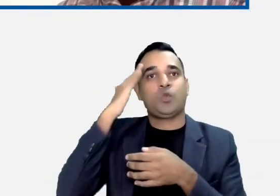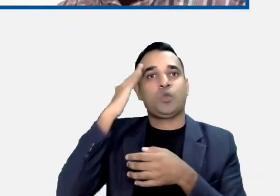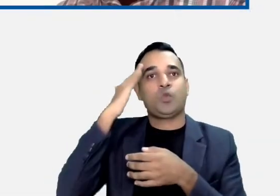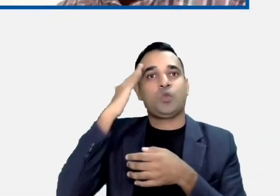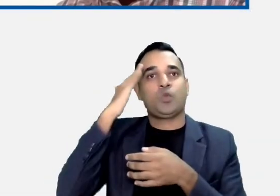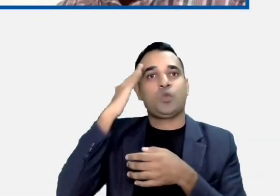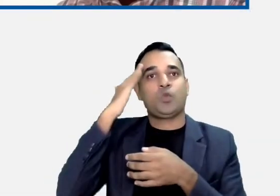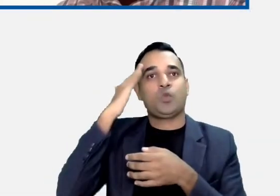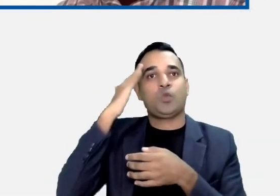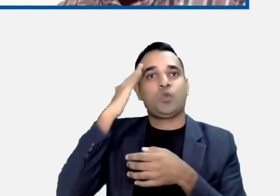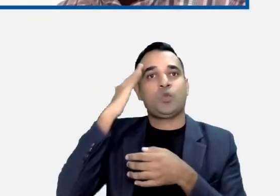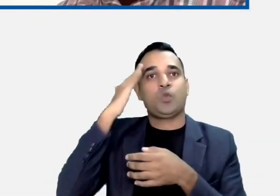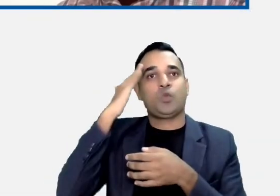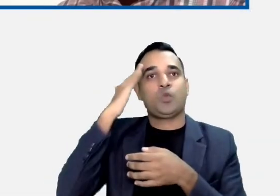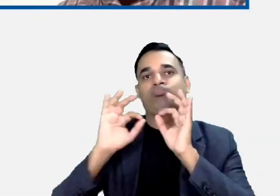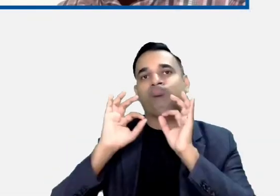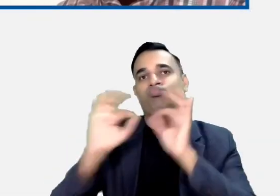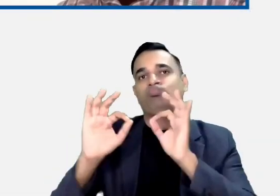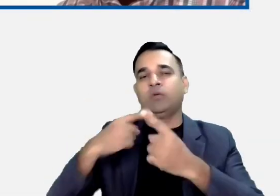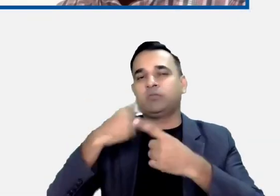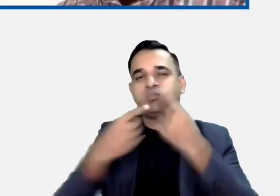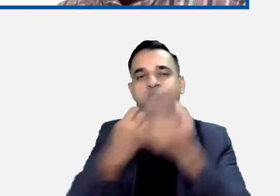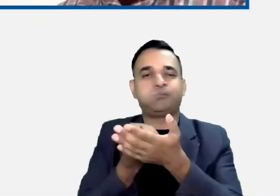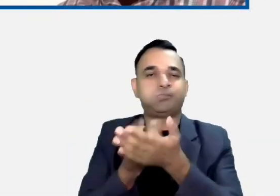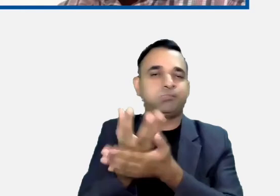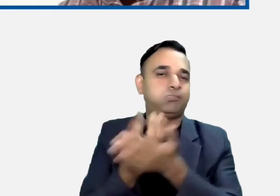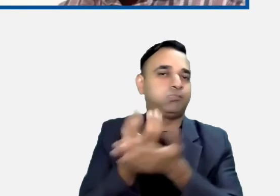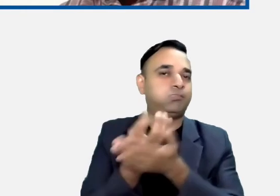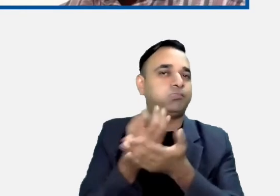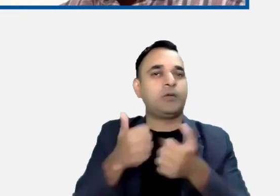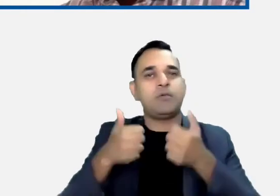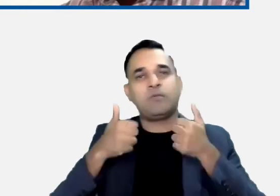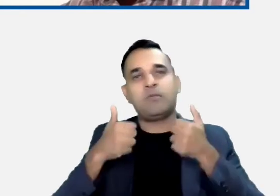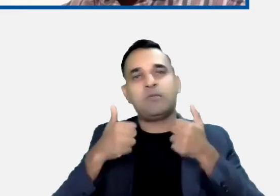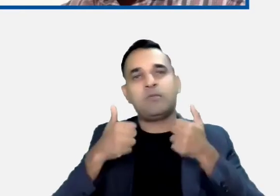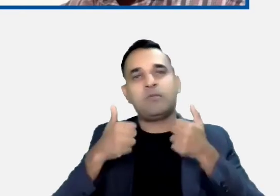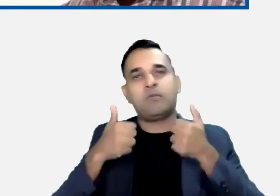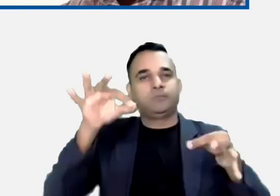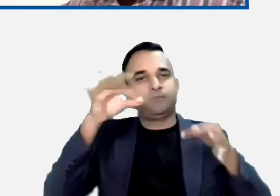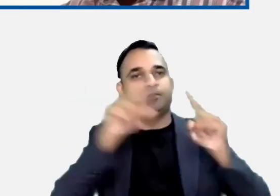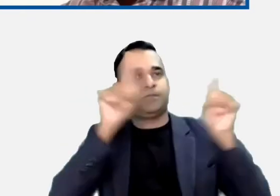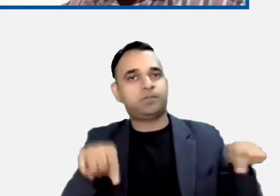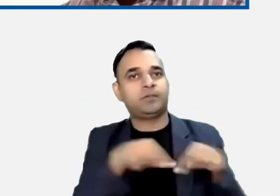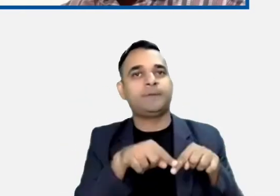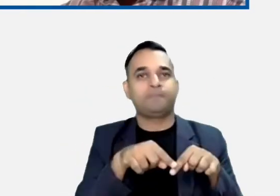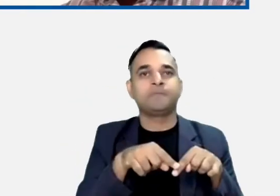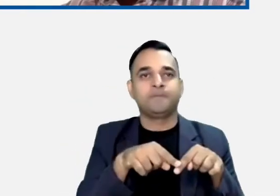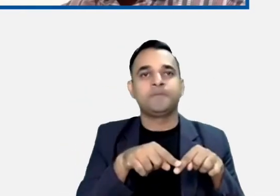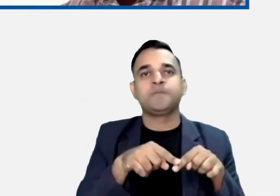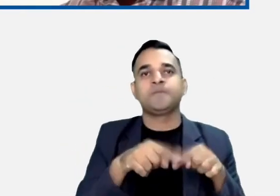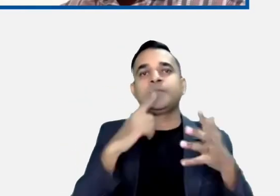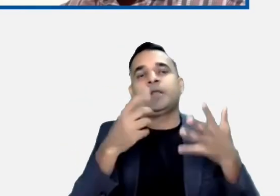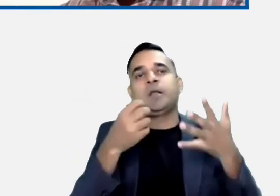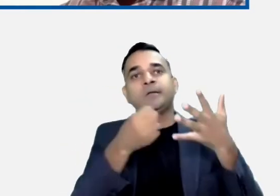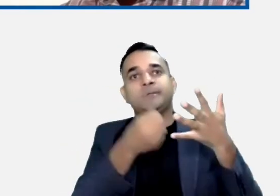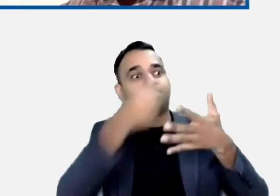not only identifies the priorities, but also the concrete actions that we have to take as partners to this document to